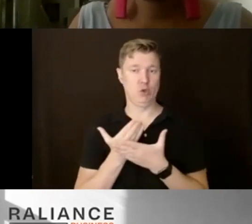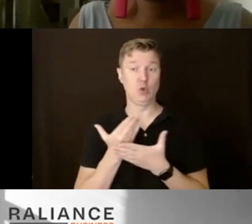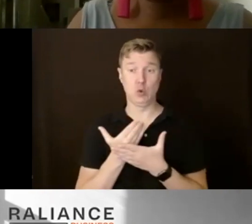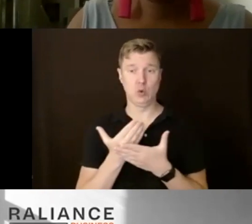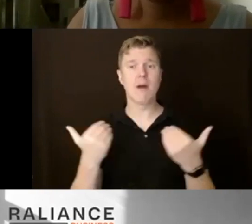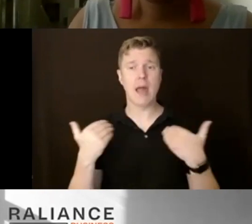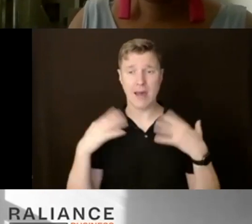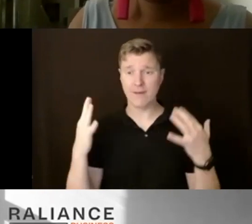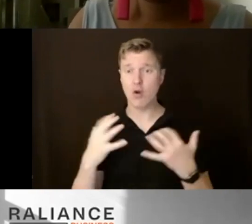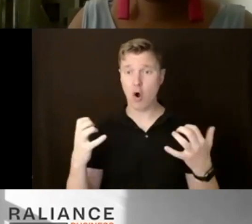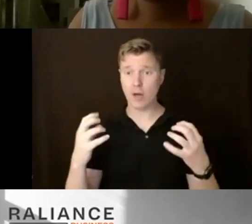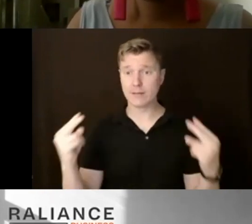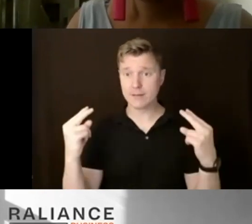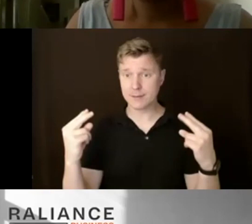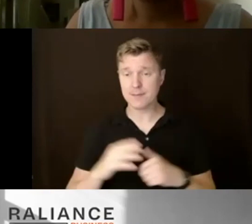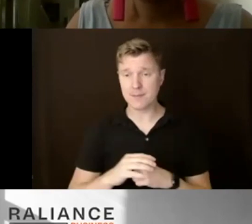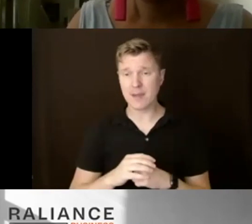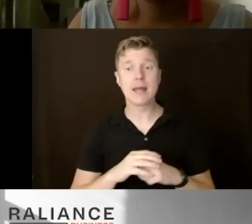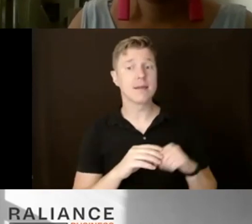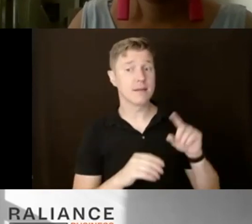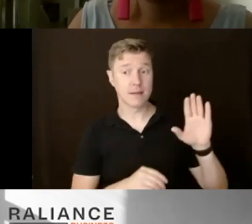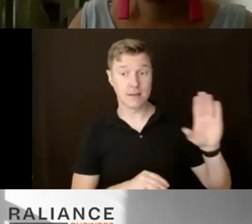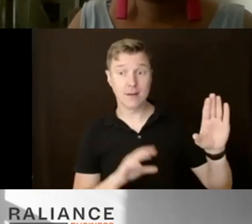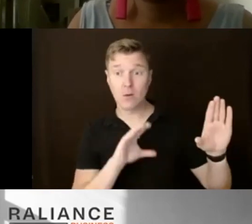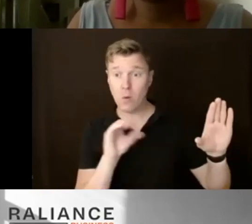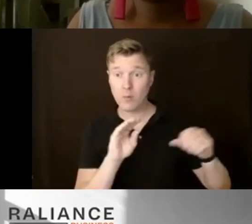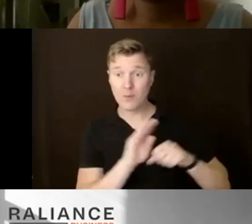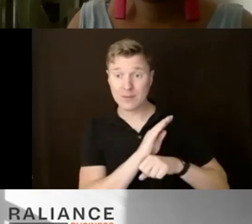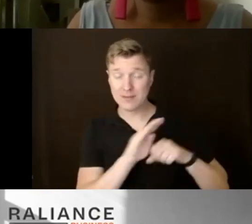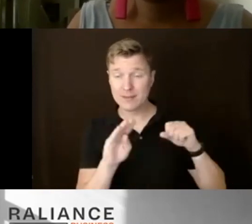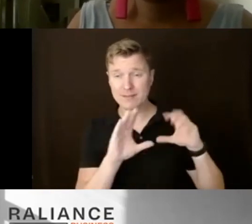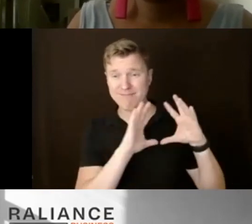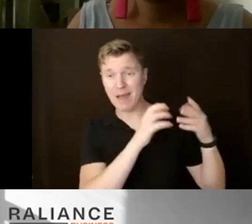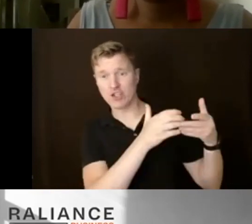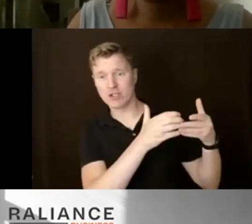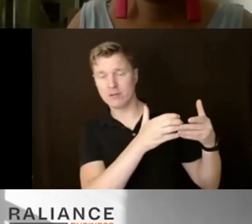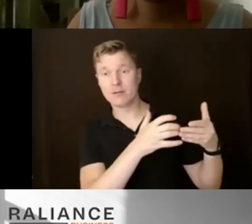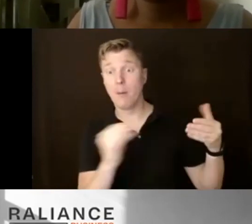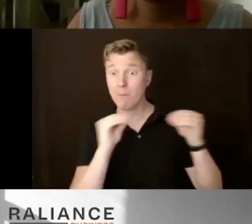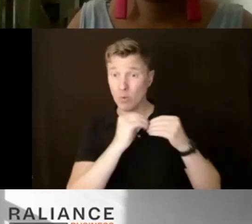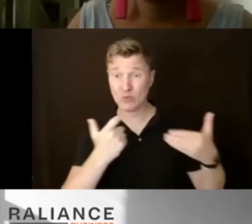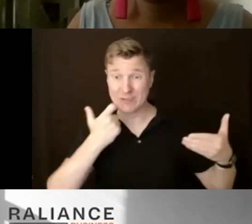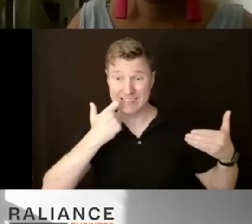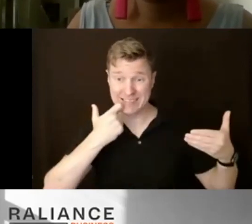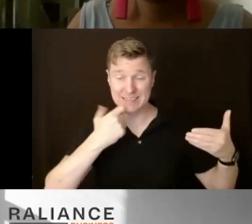because the corporate and business sector is more recently, in recent years,